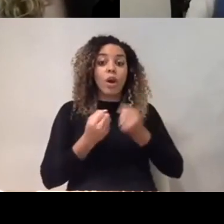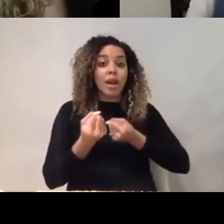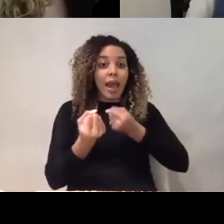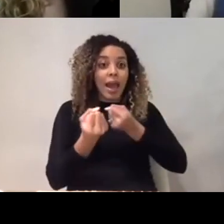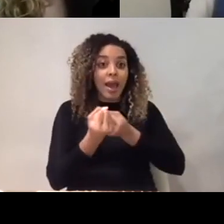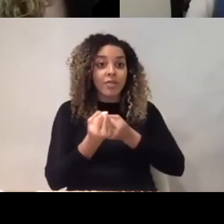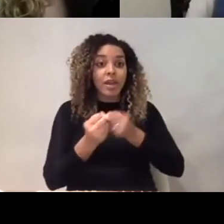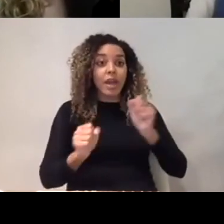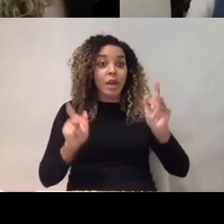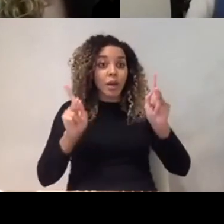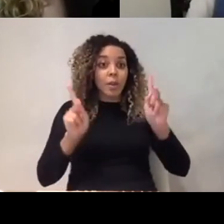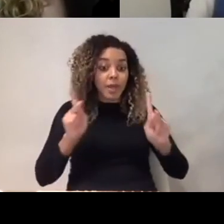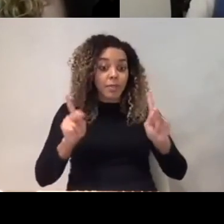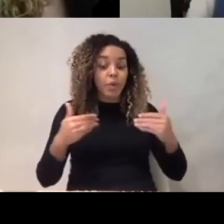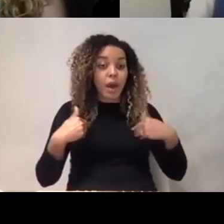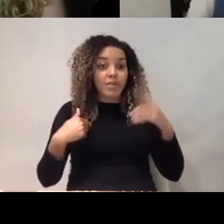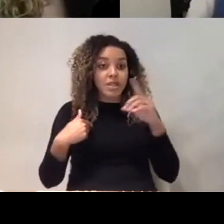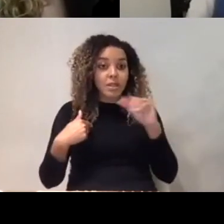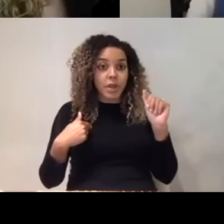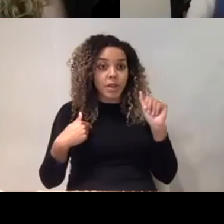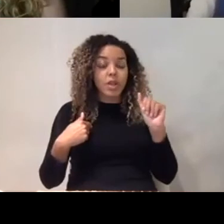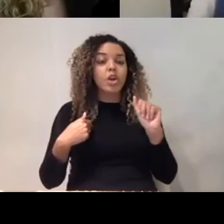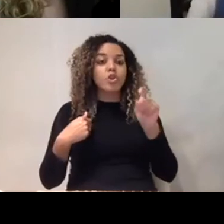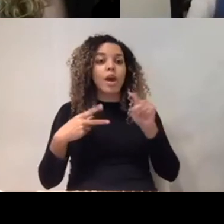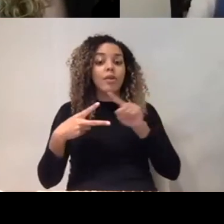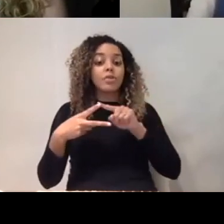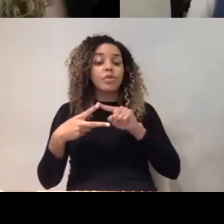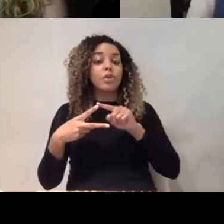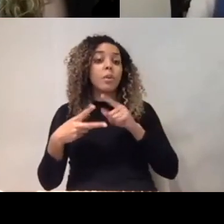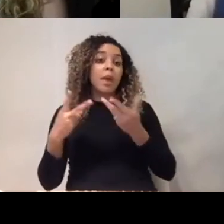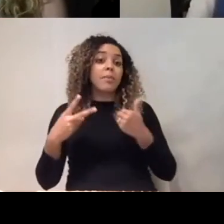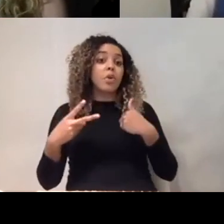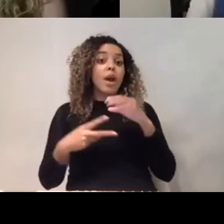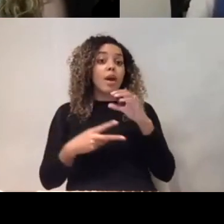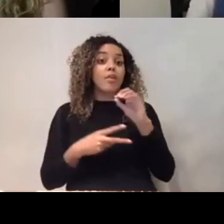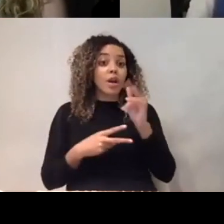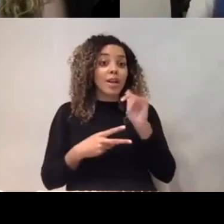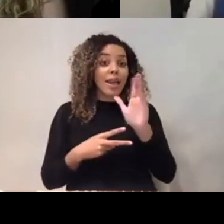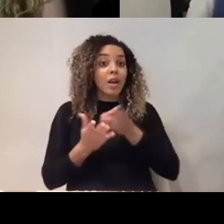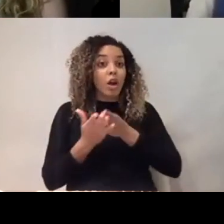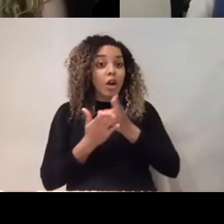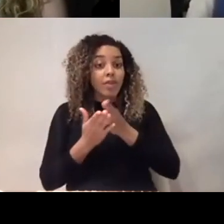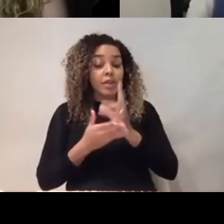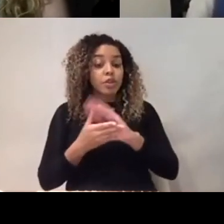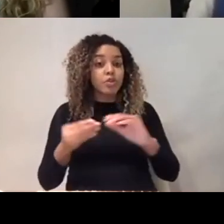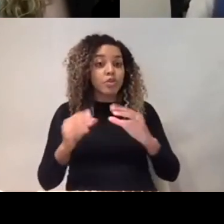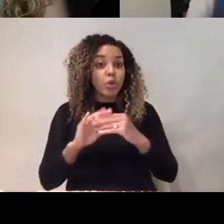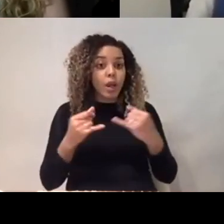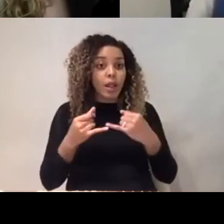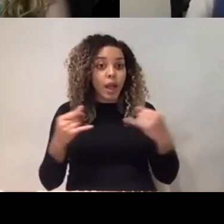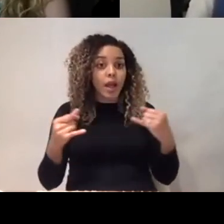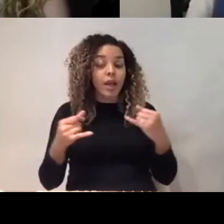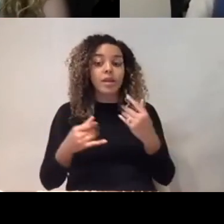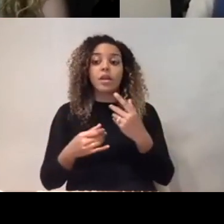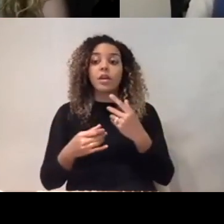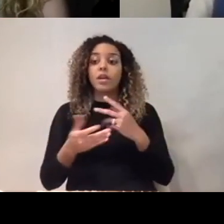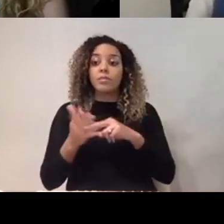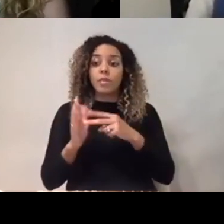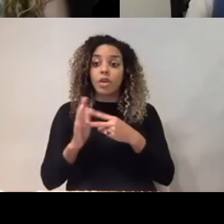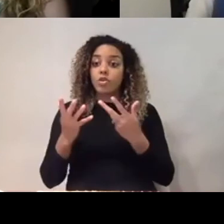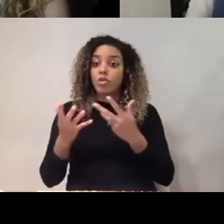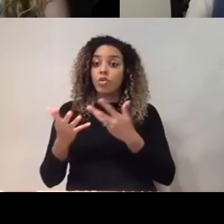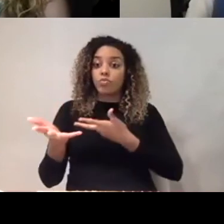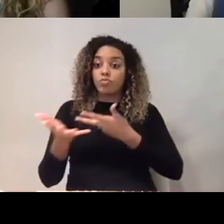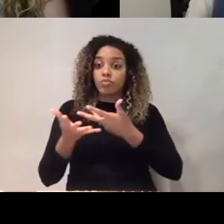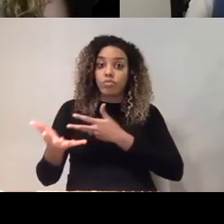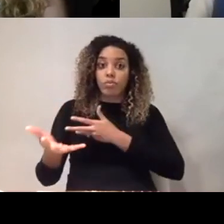of two things. You either need an organic storyline in which you are involving people who have disabilities in fleshing it out, but it has